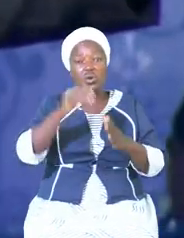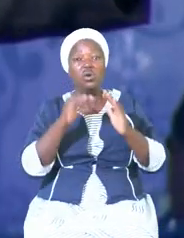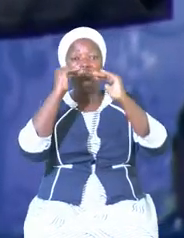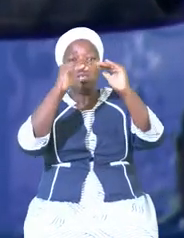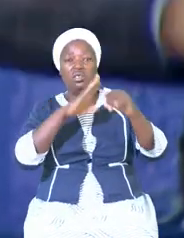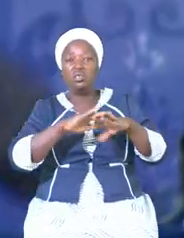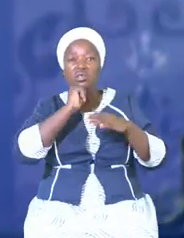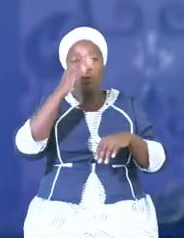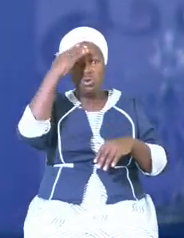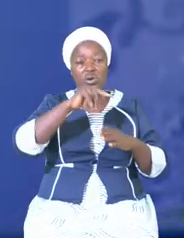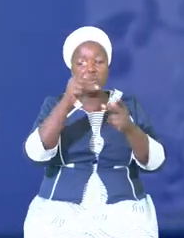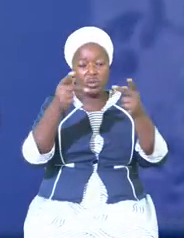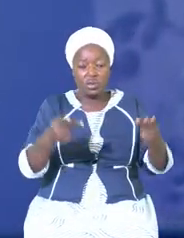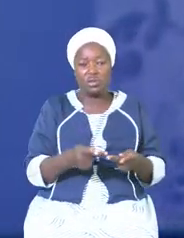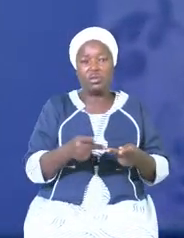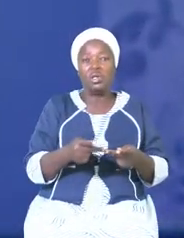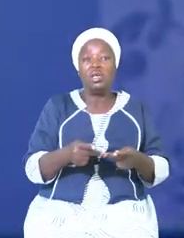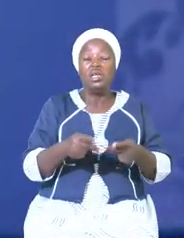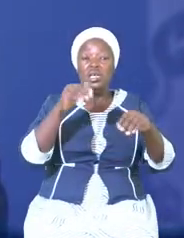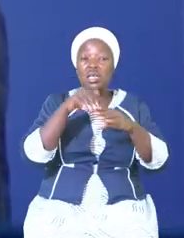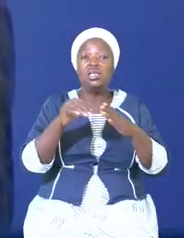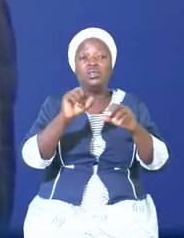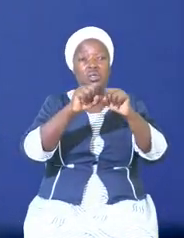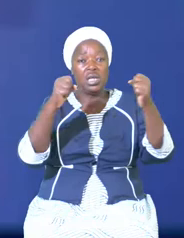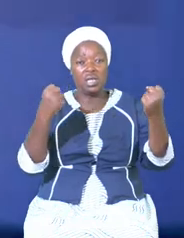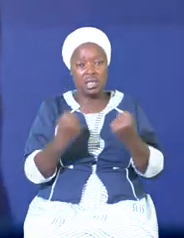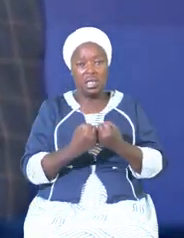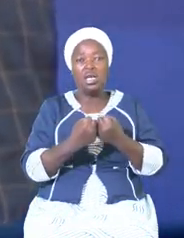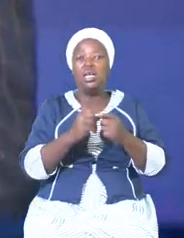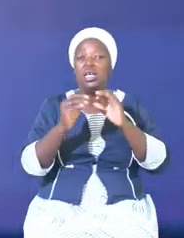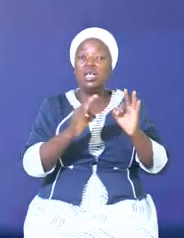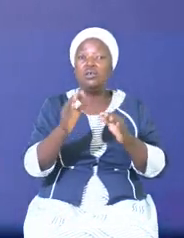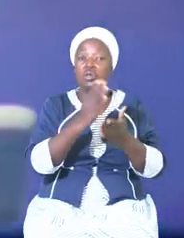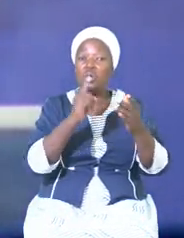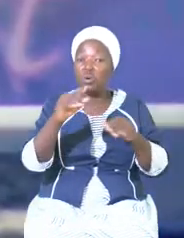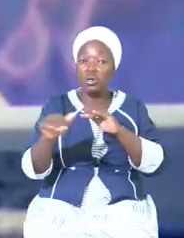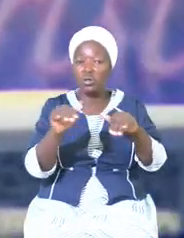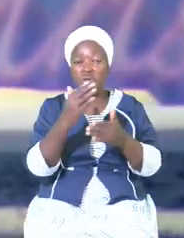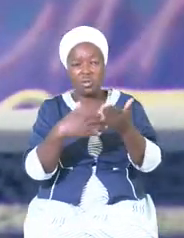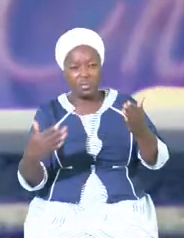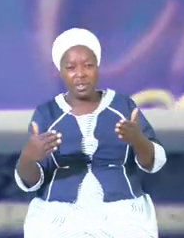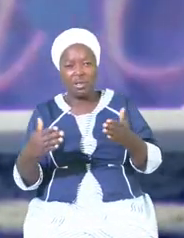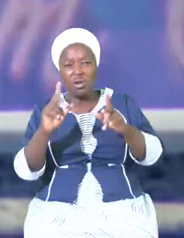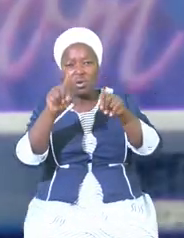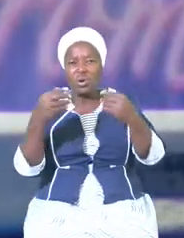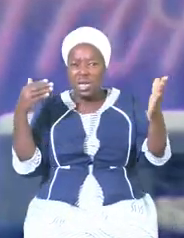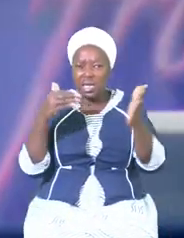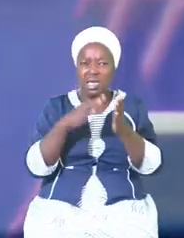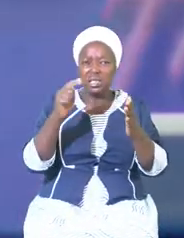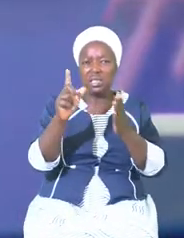know your position in society. If somebody does something contrary to the law,